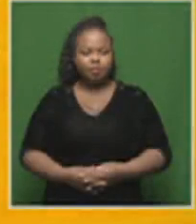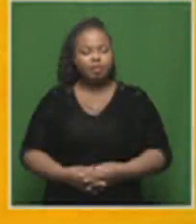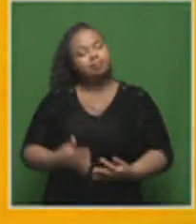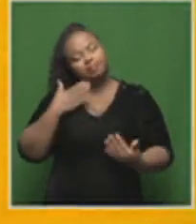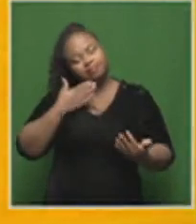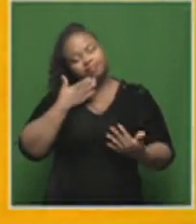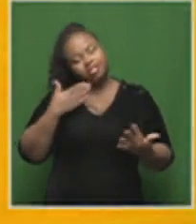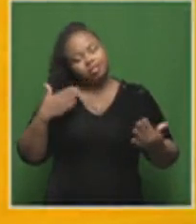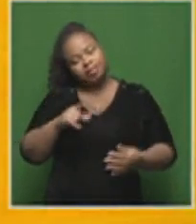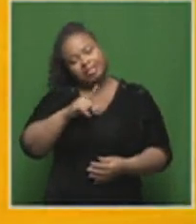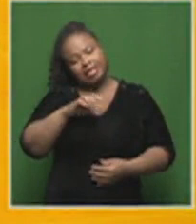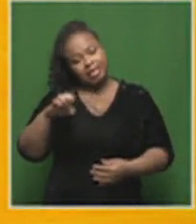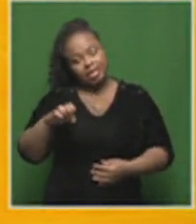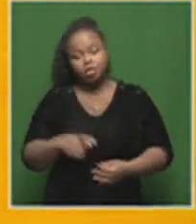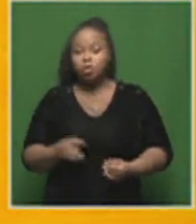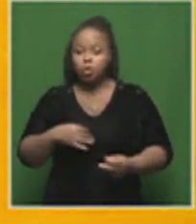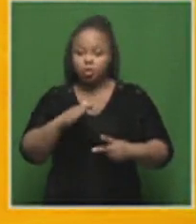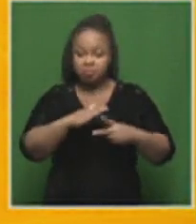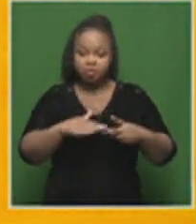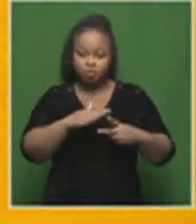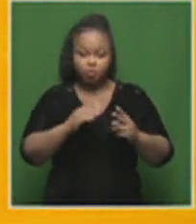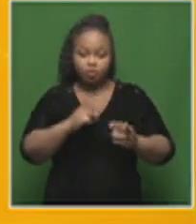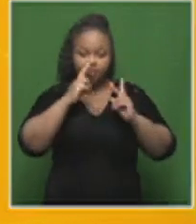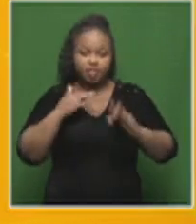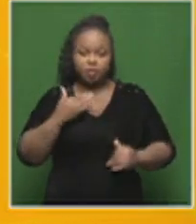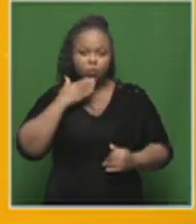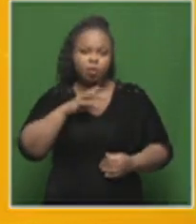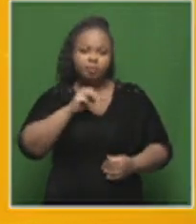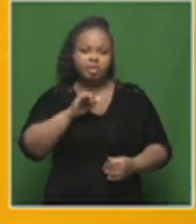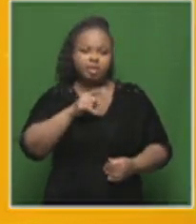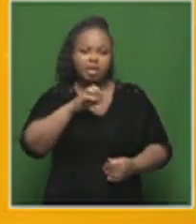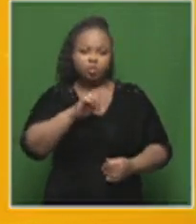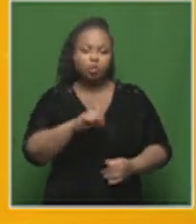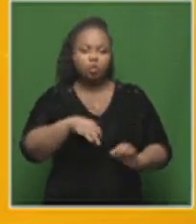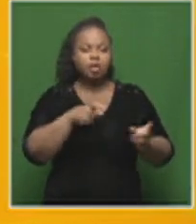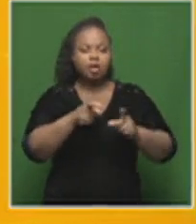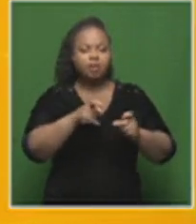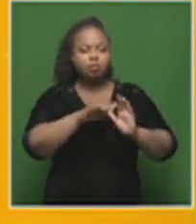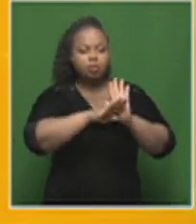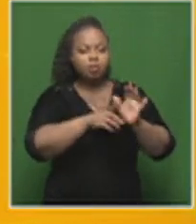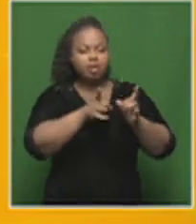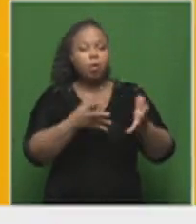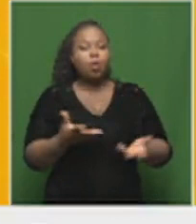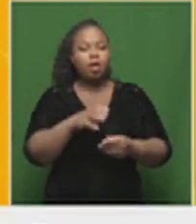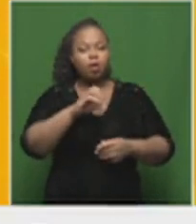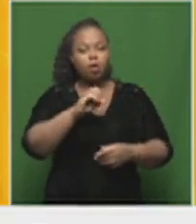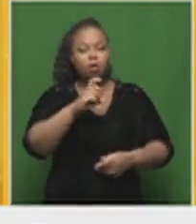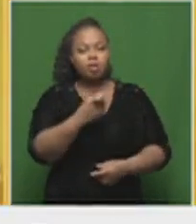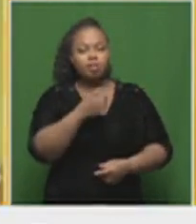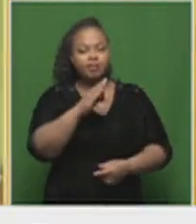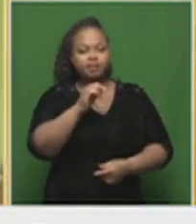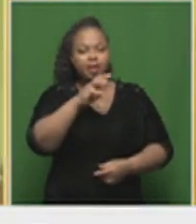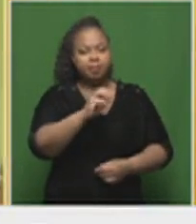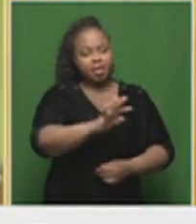Well, thank you so much, Leanne, and thanks so much to our guest, Mthandazo Ndlovu, Democracy and Governance Program Manager at OXFAM SA, and